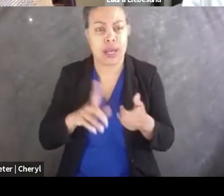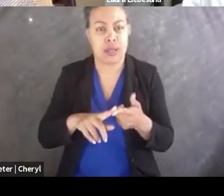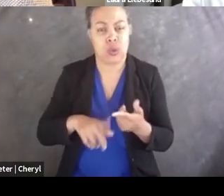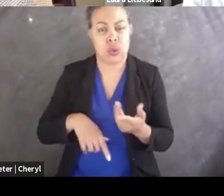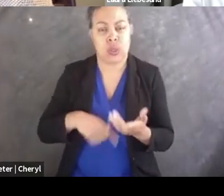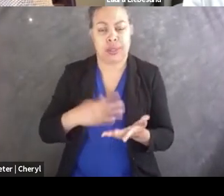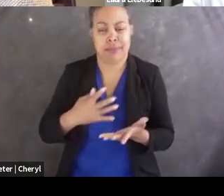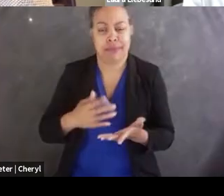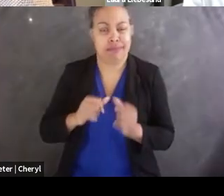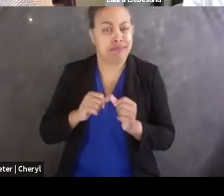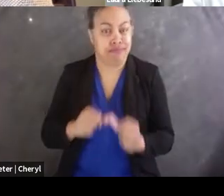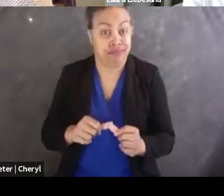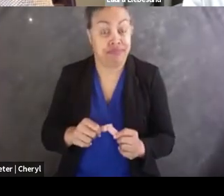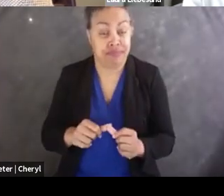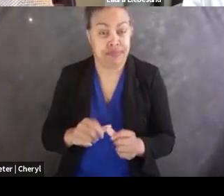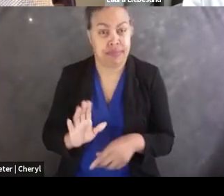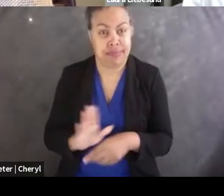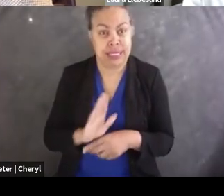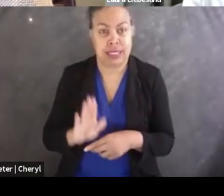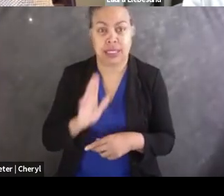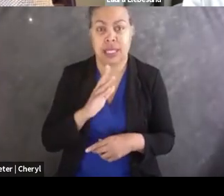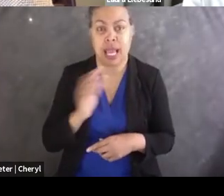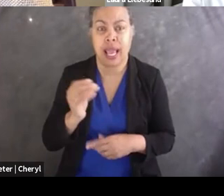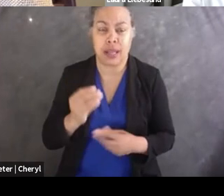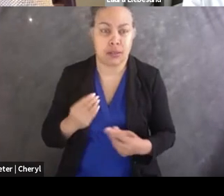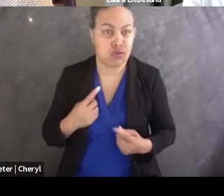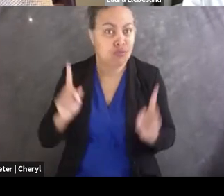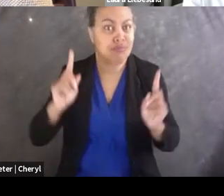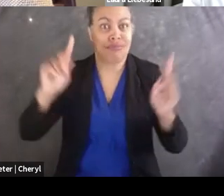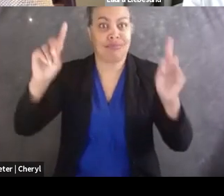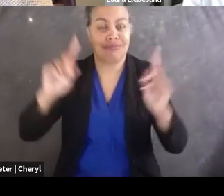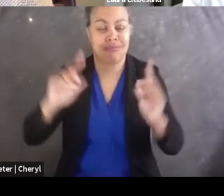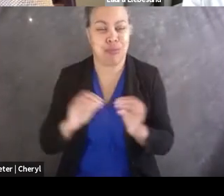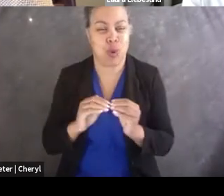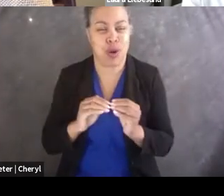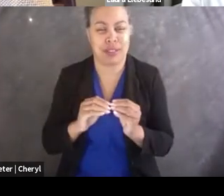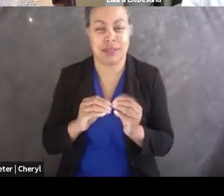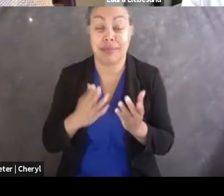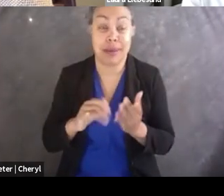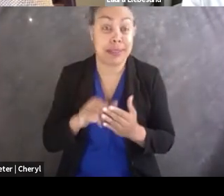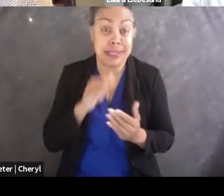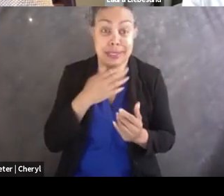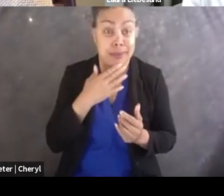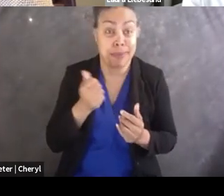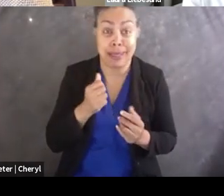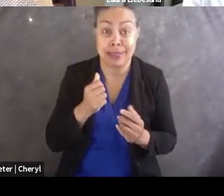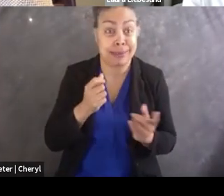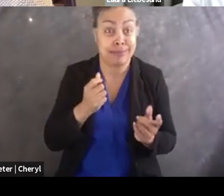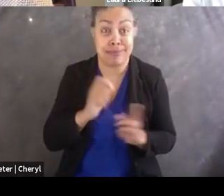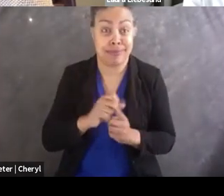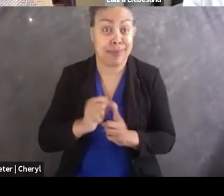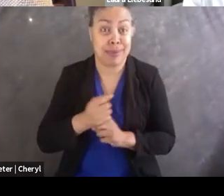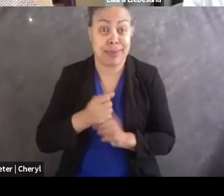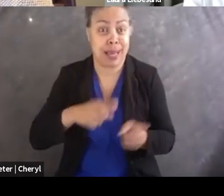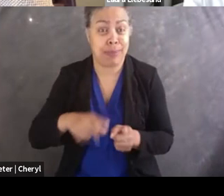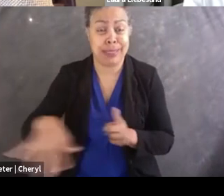to sustain and to thrive, even though these are not the best of circumstances. And